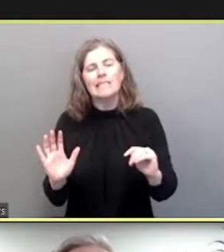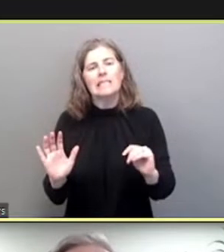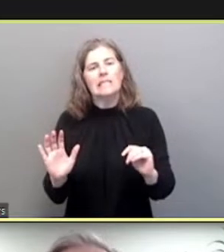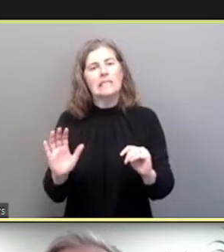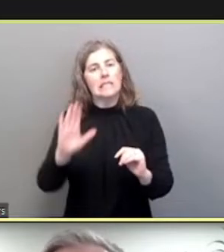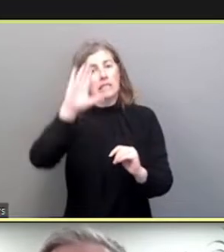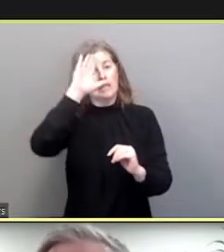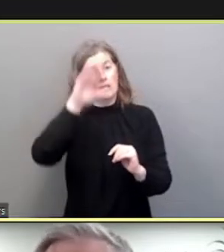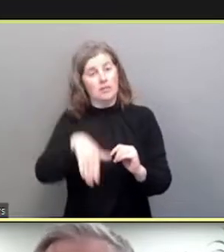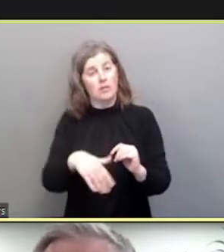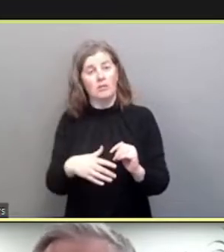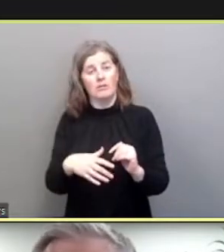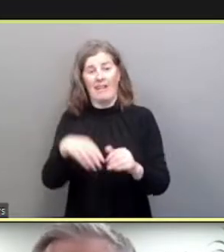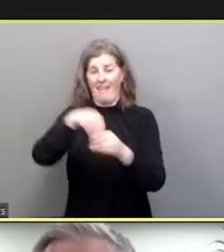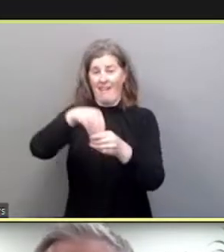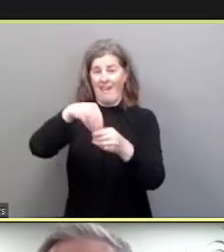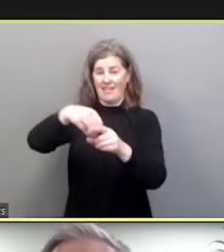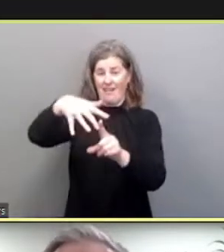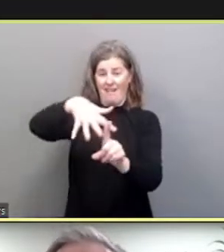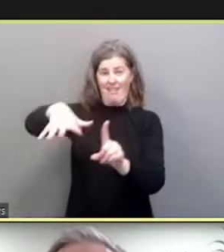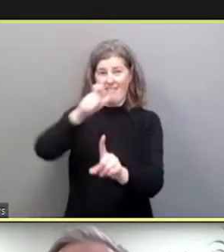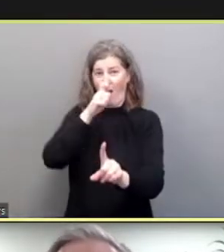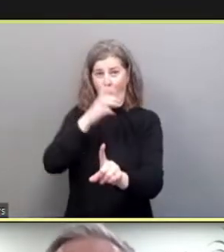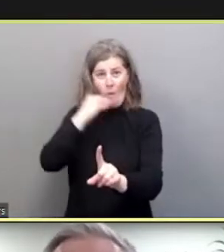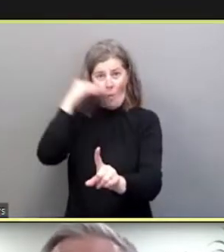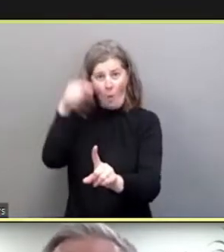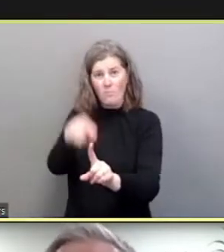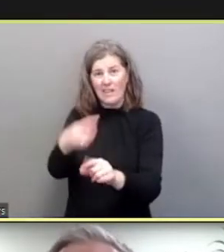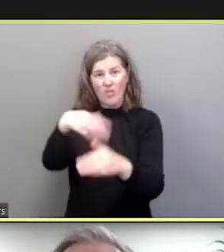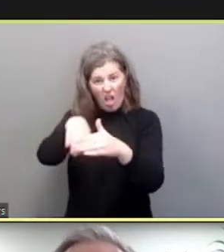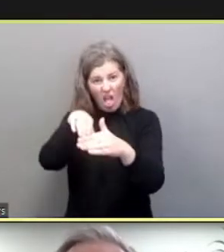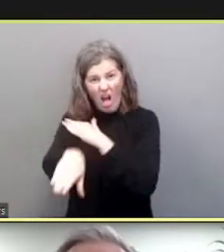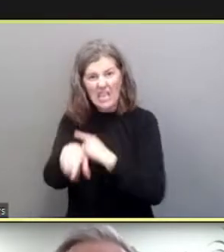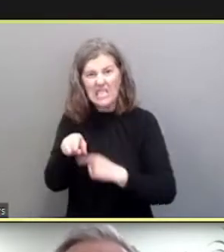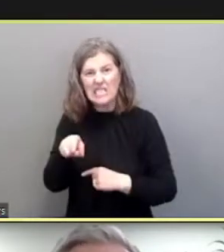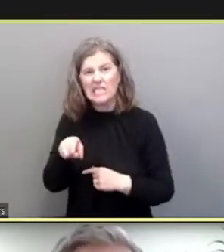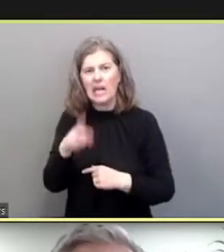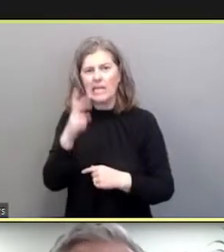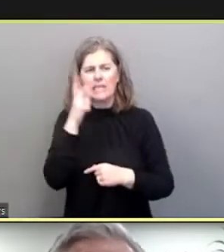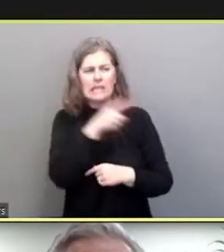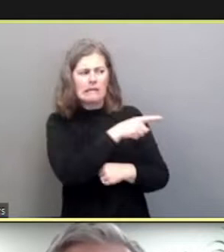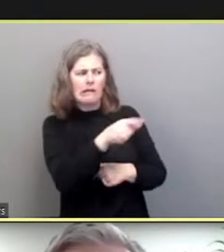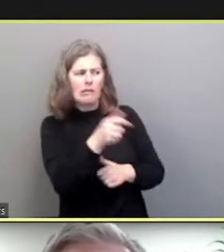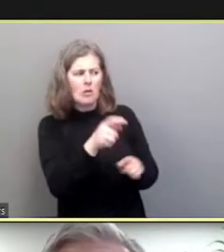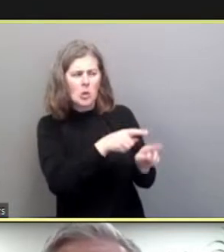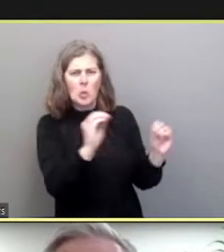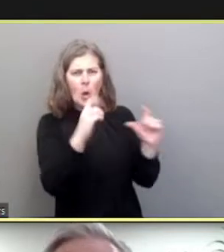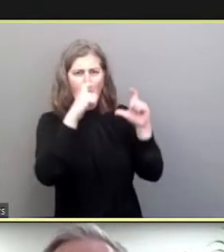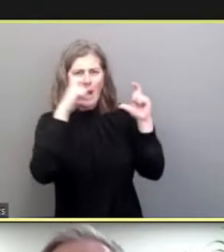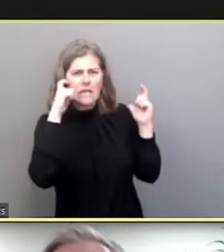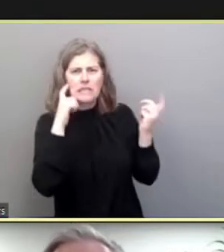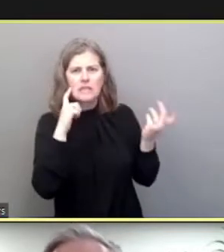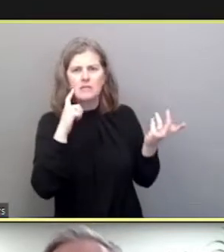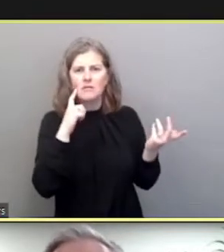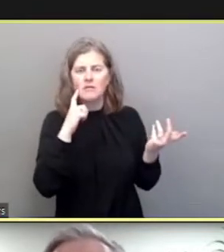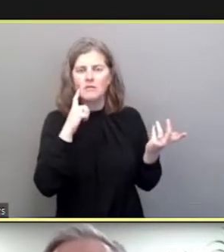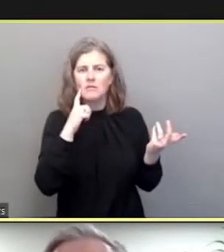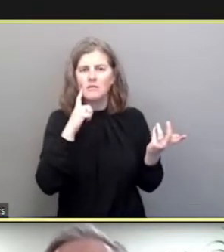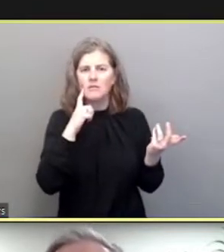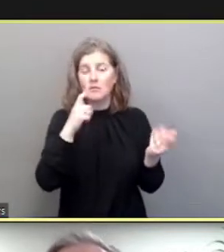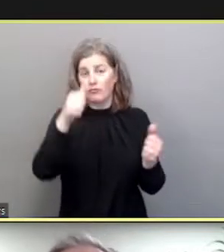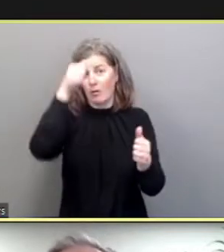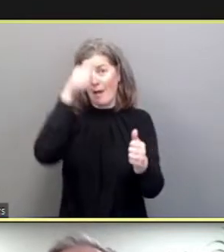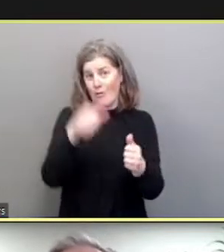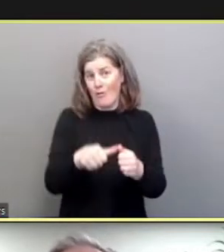do go into an indoor setting that's not your home without a mask, or you see other people without a mask, I want you to